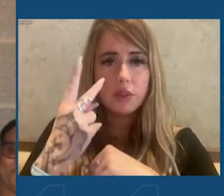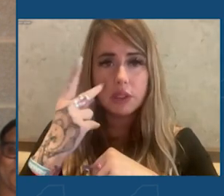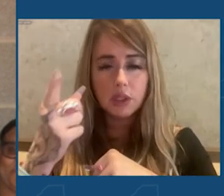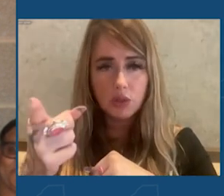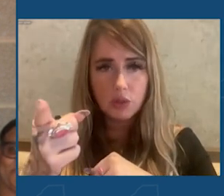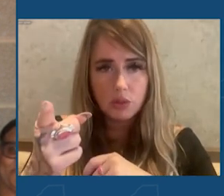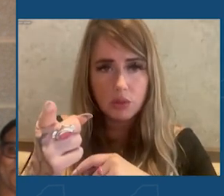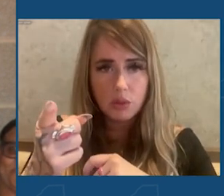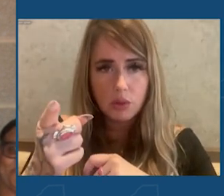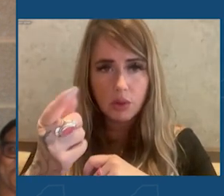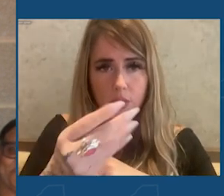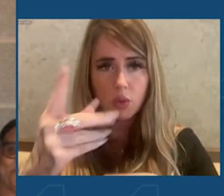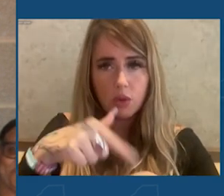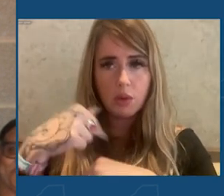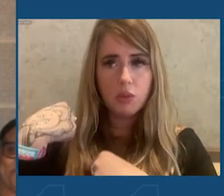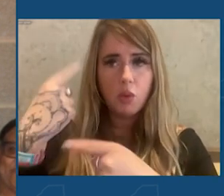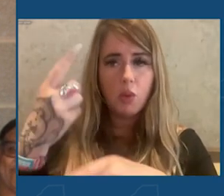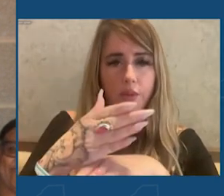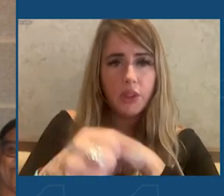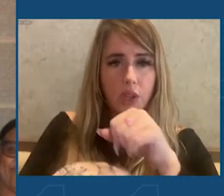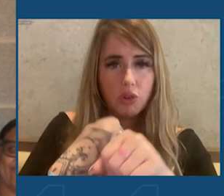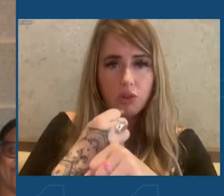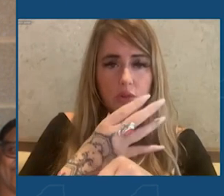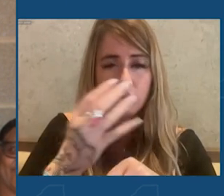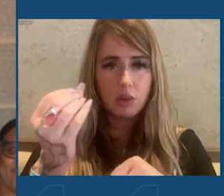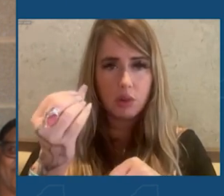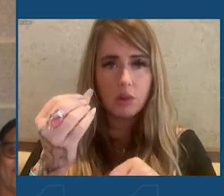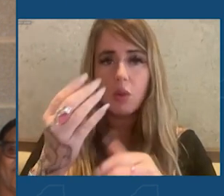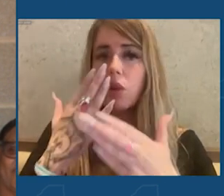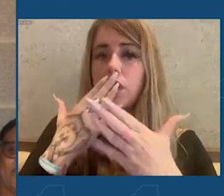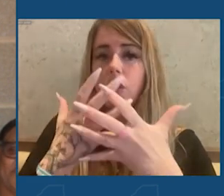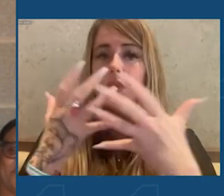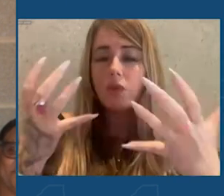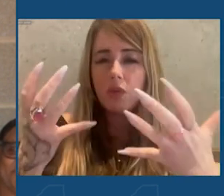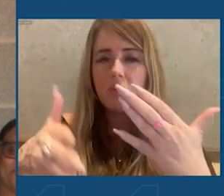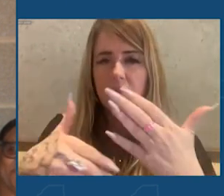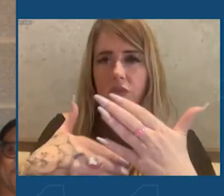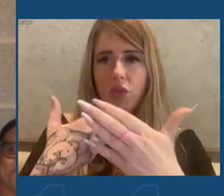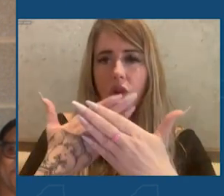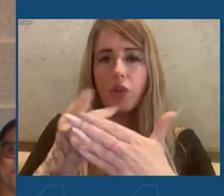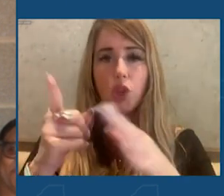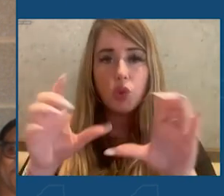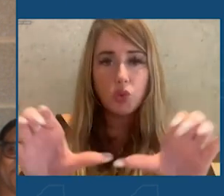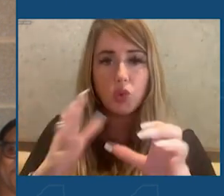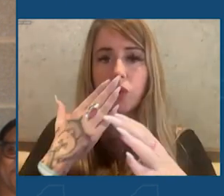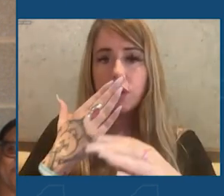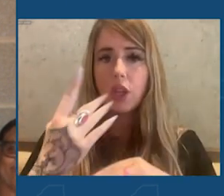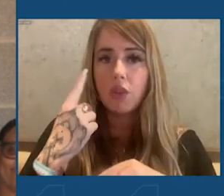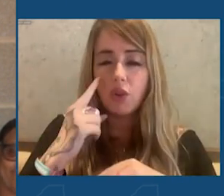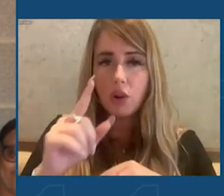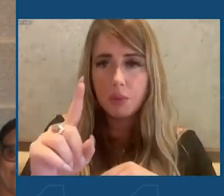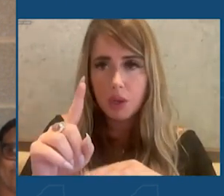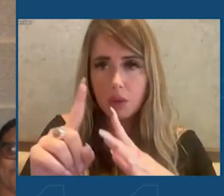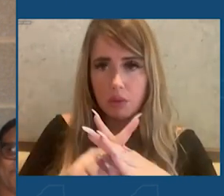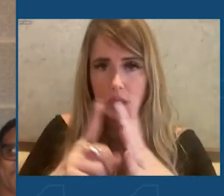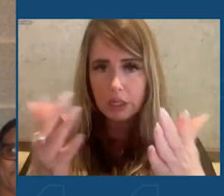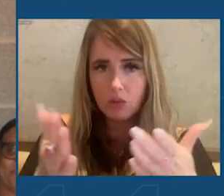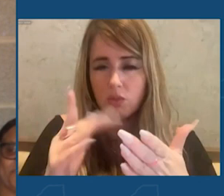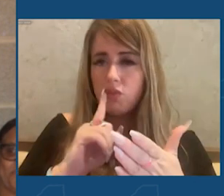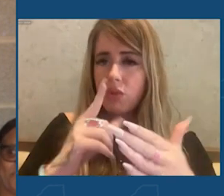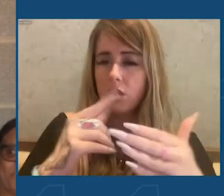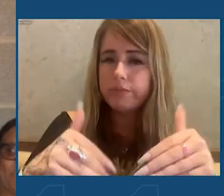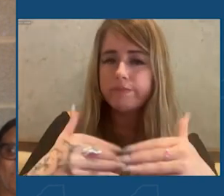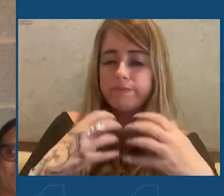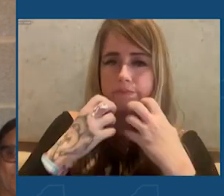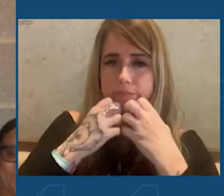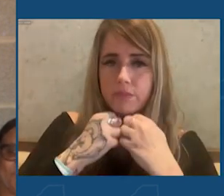different times over the years and on Lake Ontario. So thank you for everything you do, and thank you for being there for our veterans. It's truly an honor for you to be here